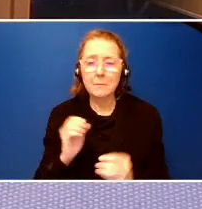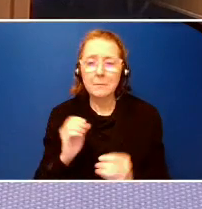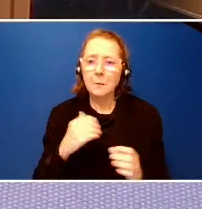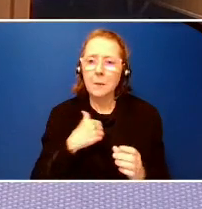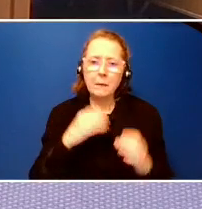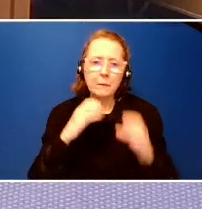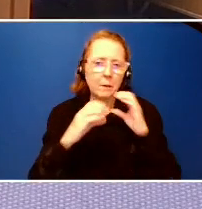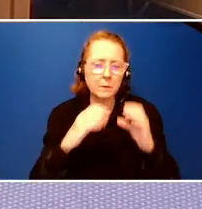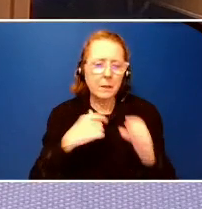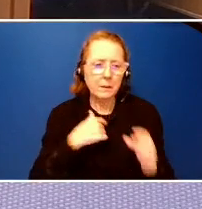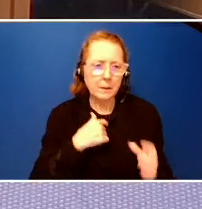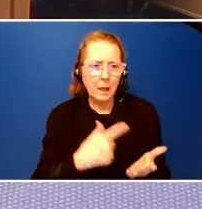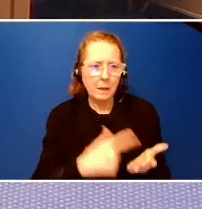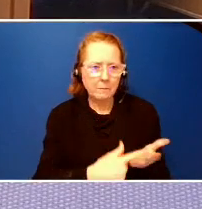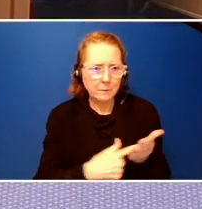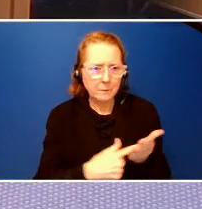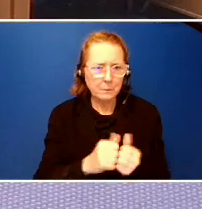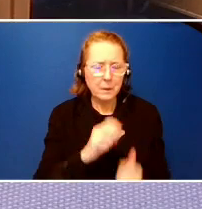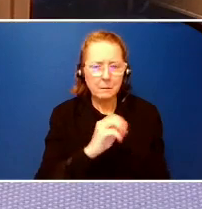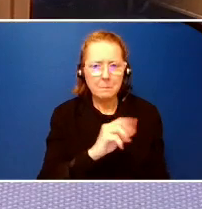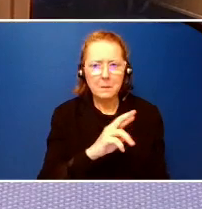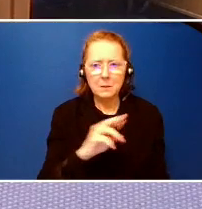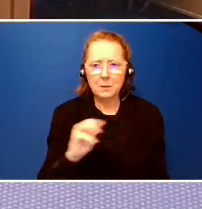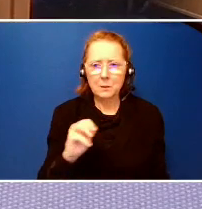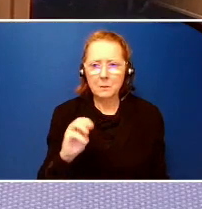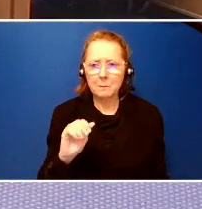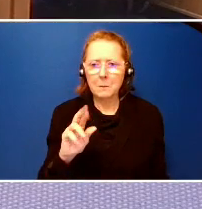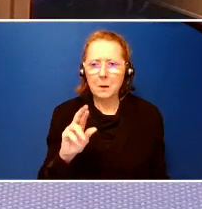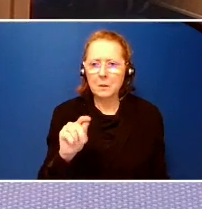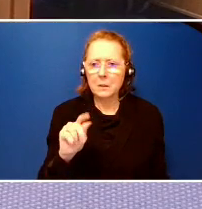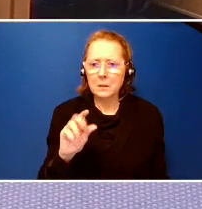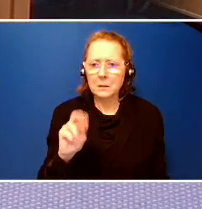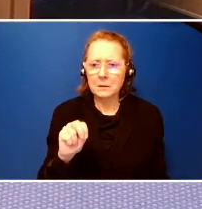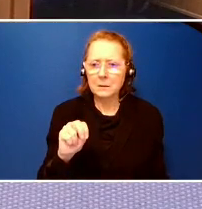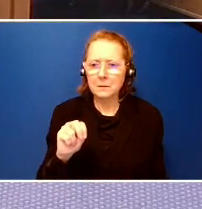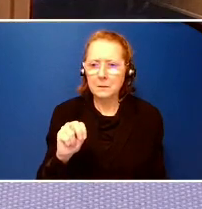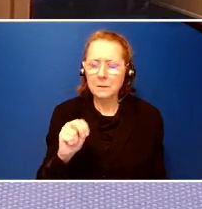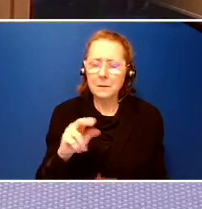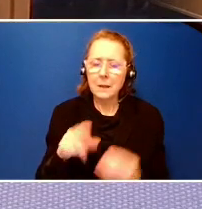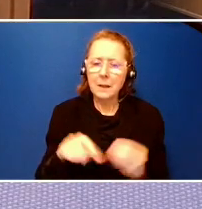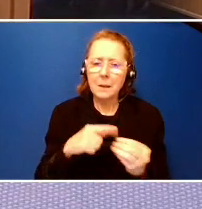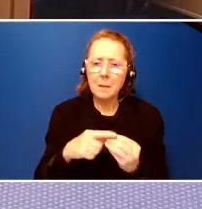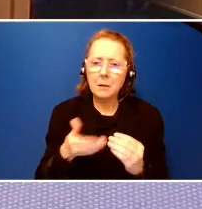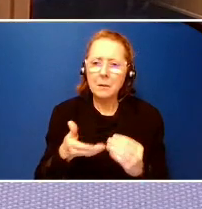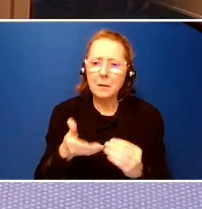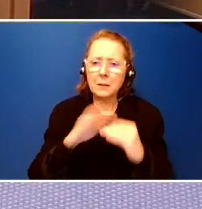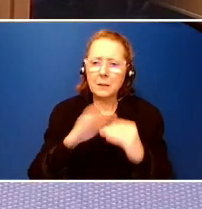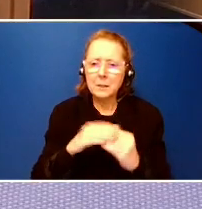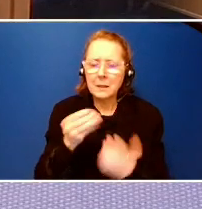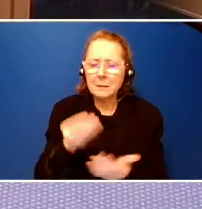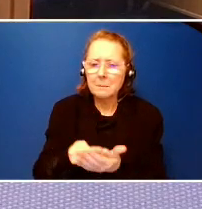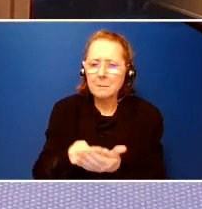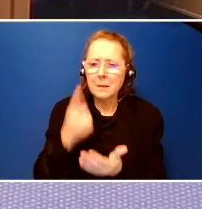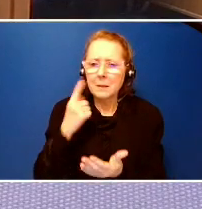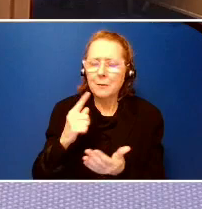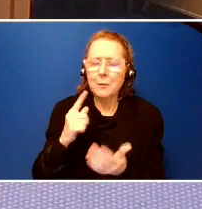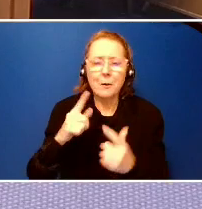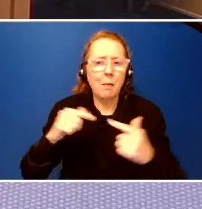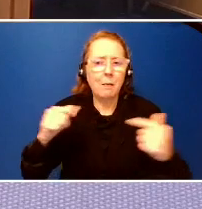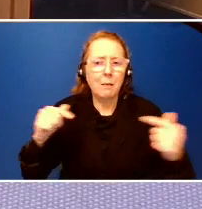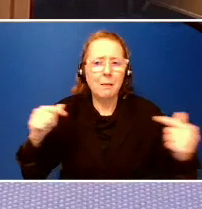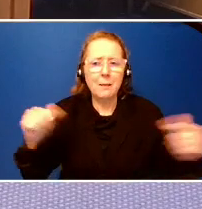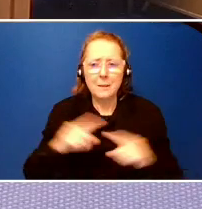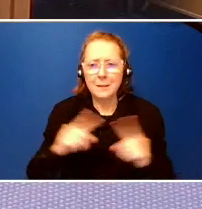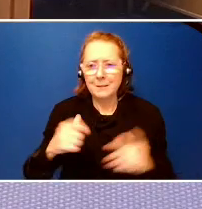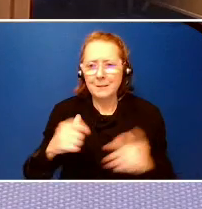I've had with Mr. Martin about, of course, increasing funding for all manner of transportation needs is something